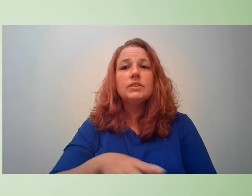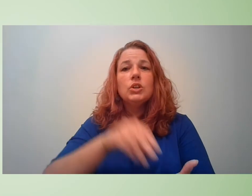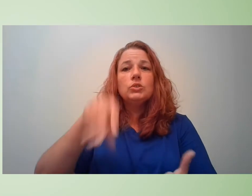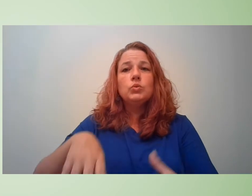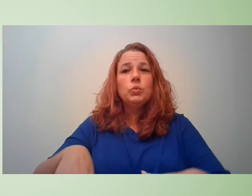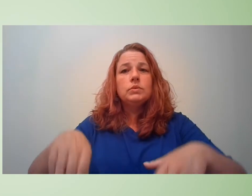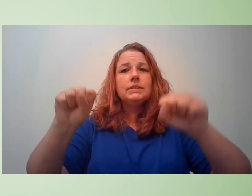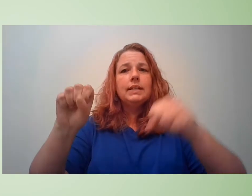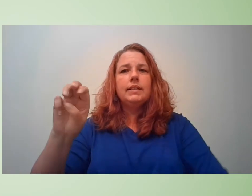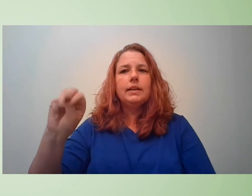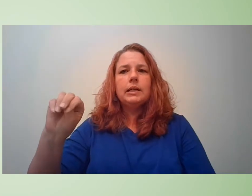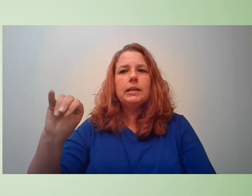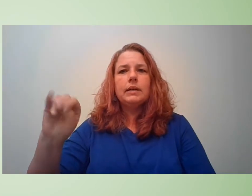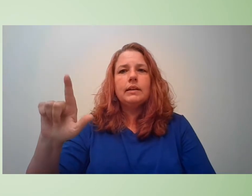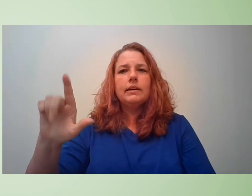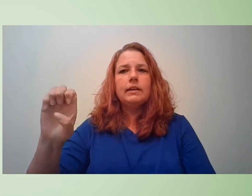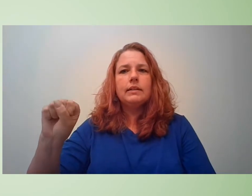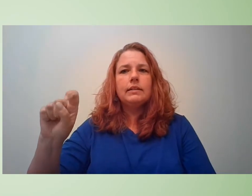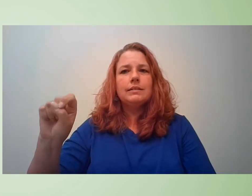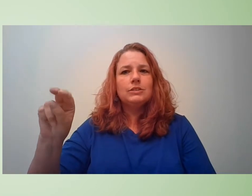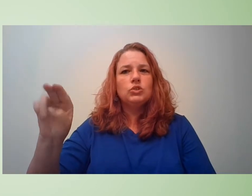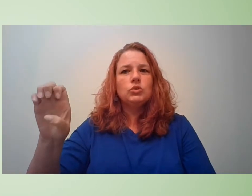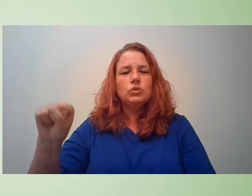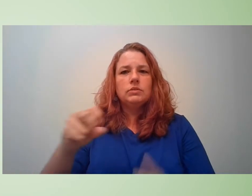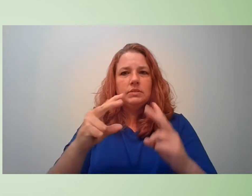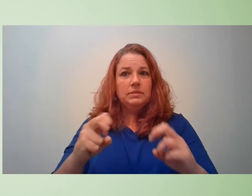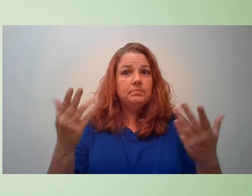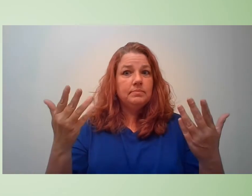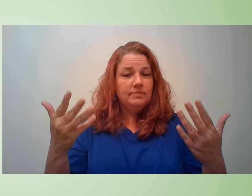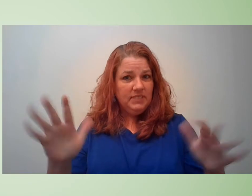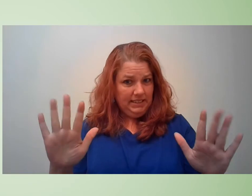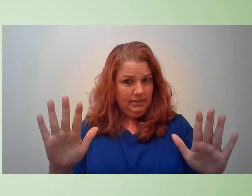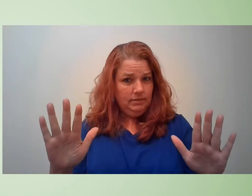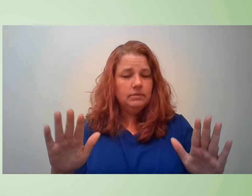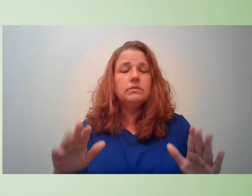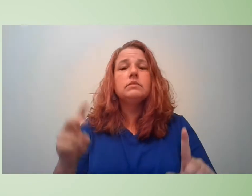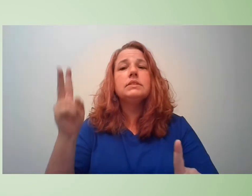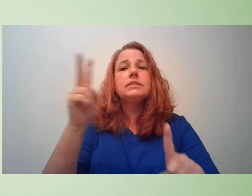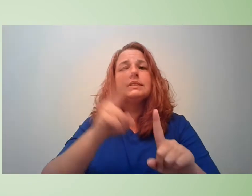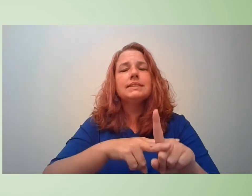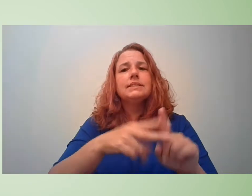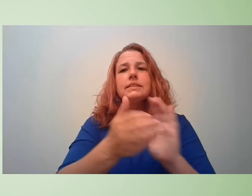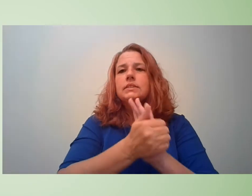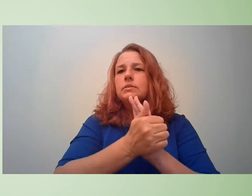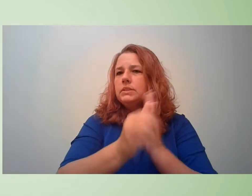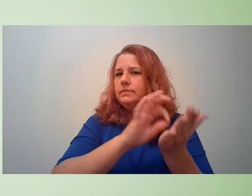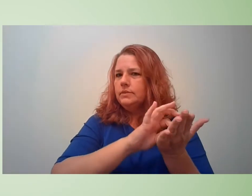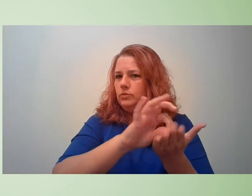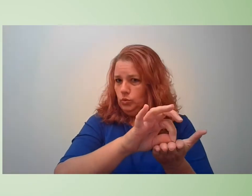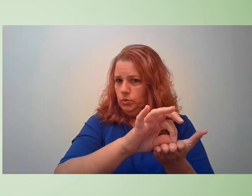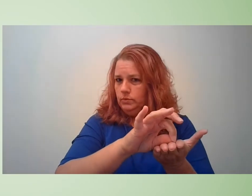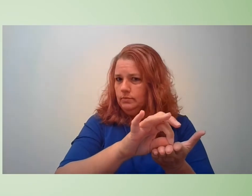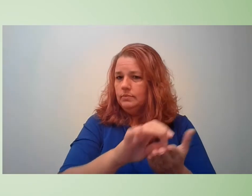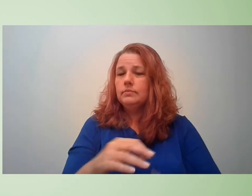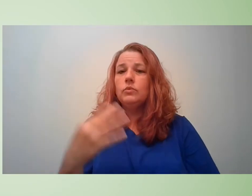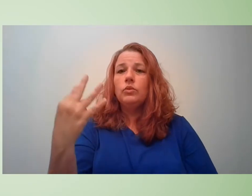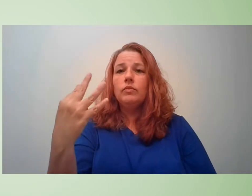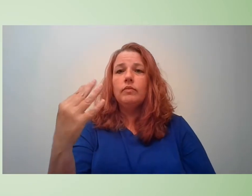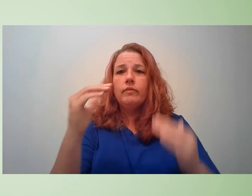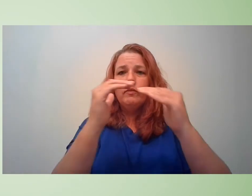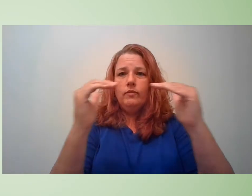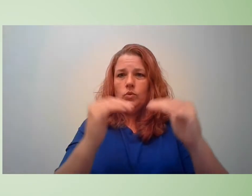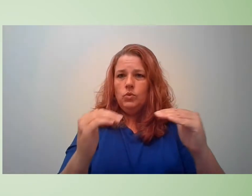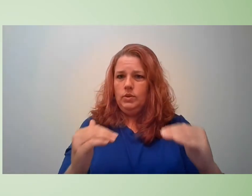Students who take a milestone assessment are assigned a proficiency score. There are 4 levels: beginning learner, developing